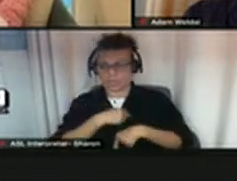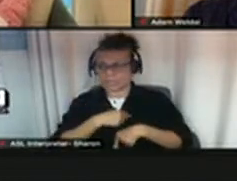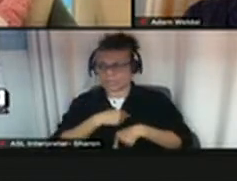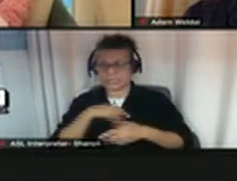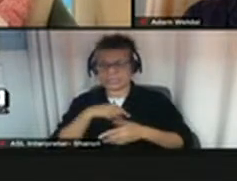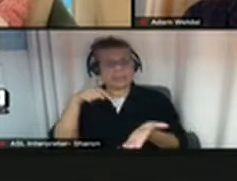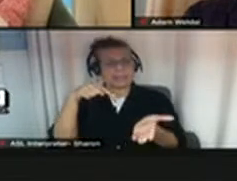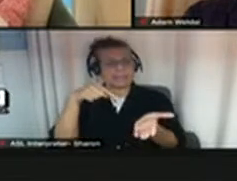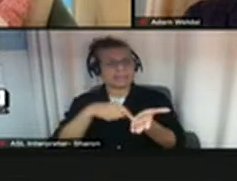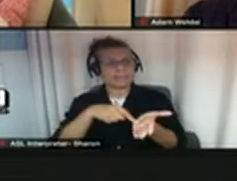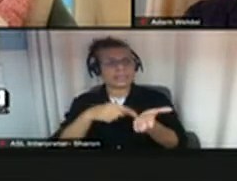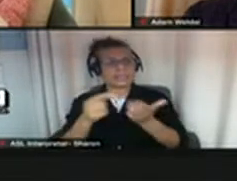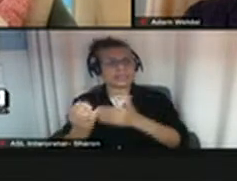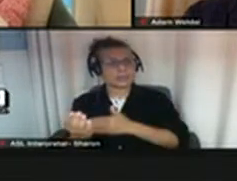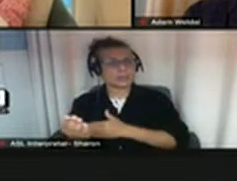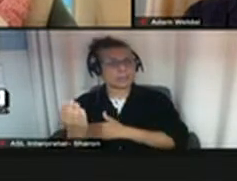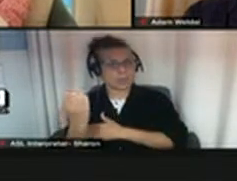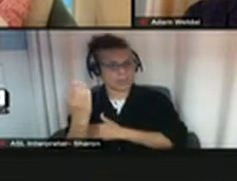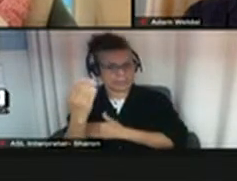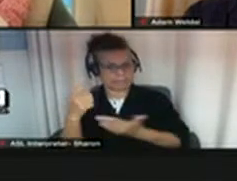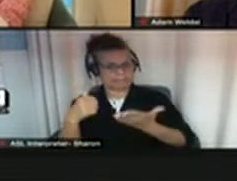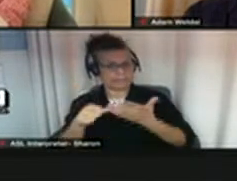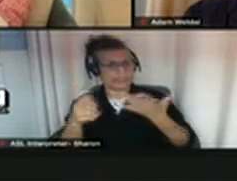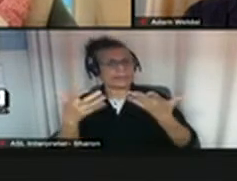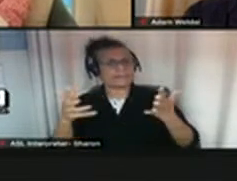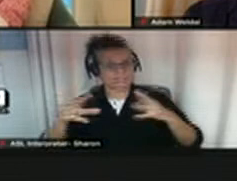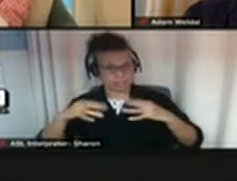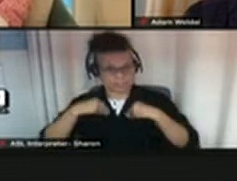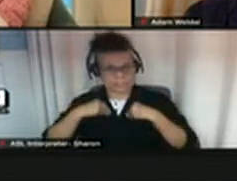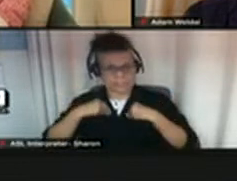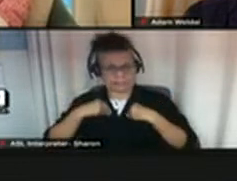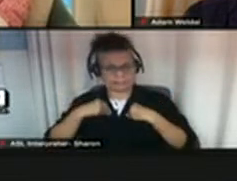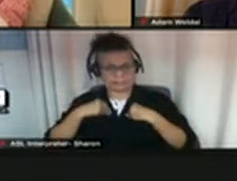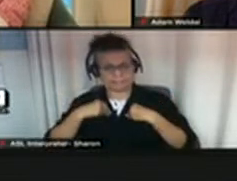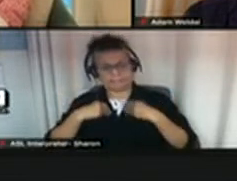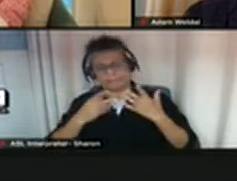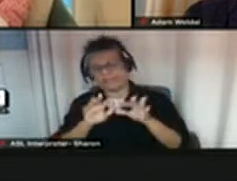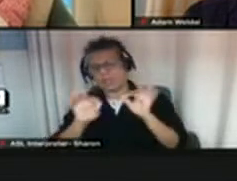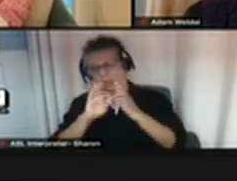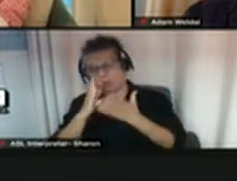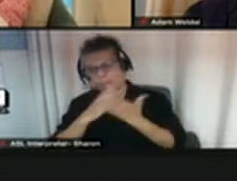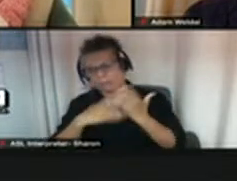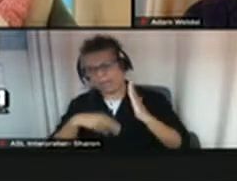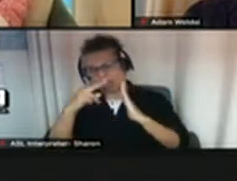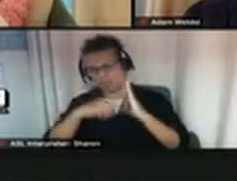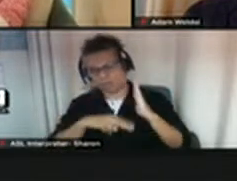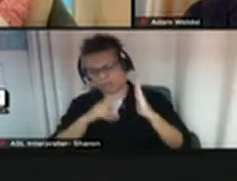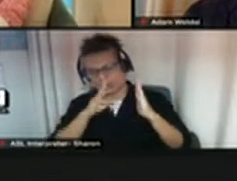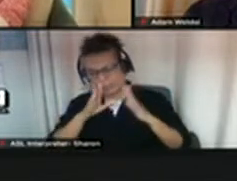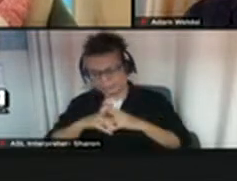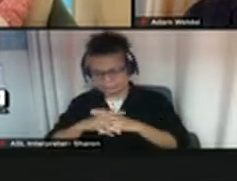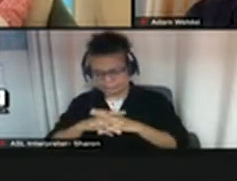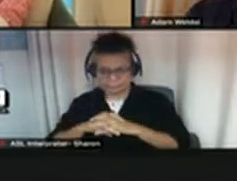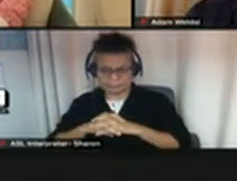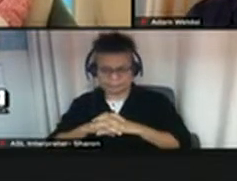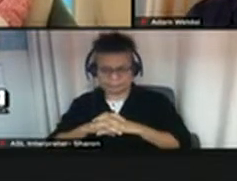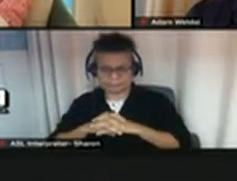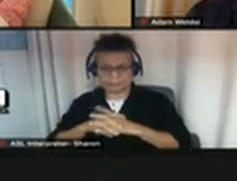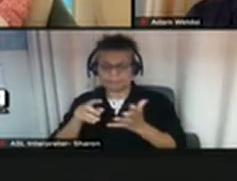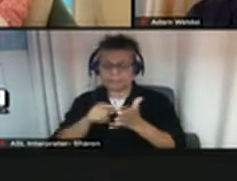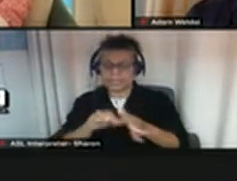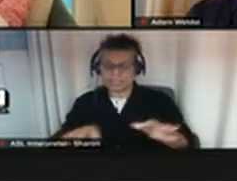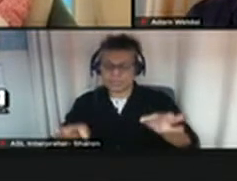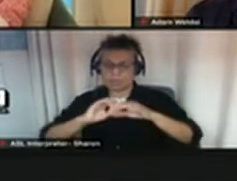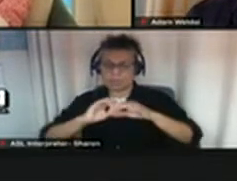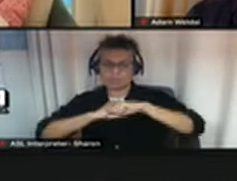this morning. And I'll read the pertinent parts. It is important that we